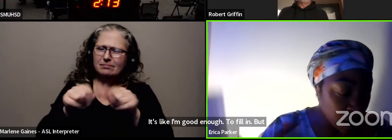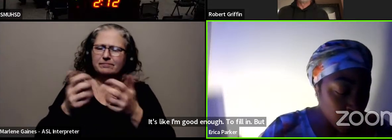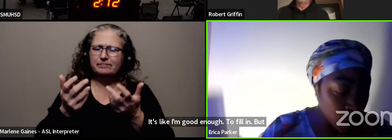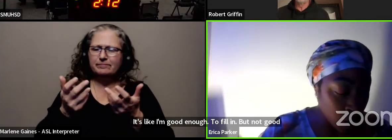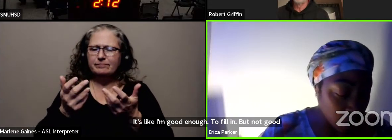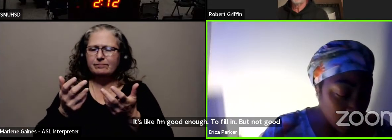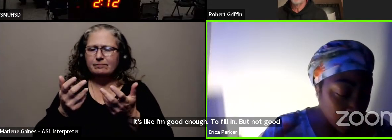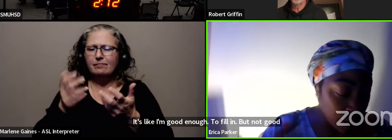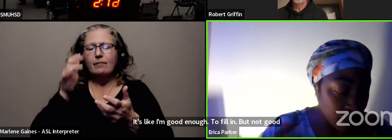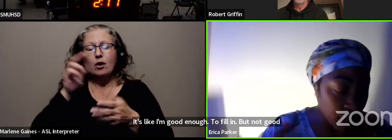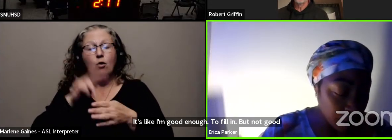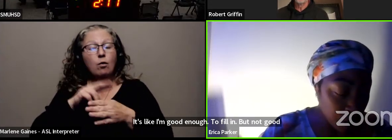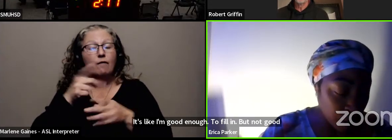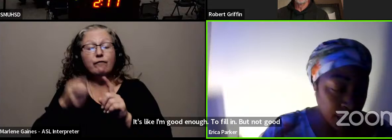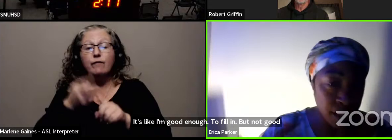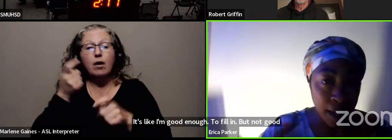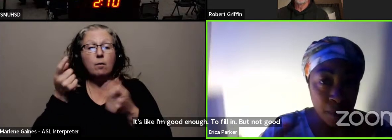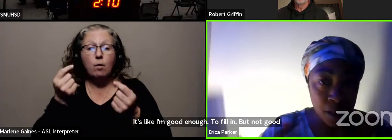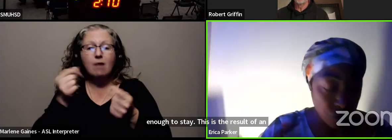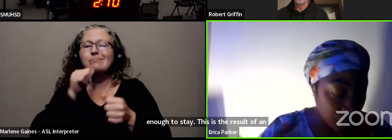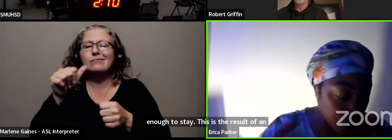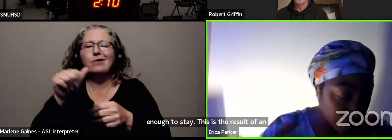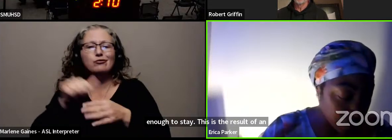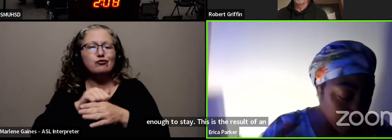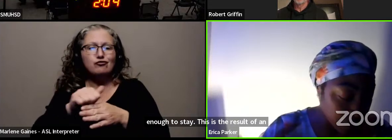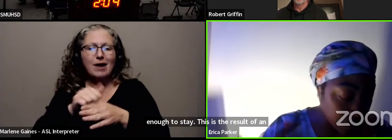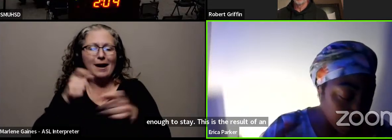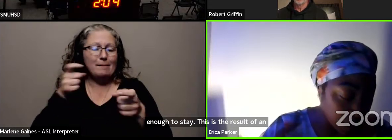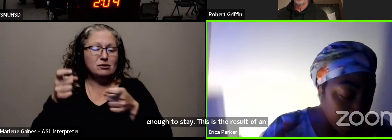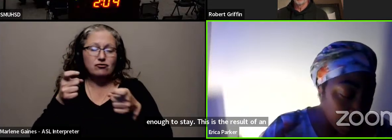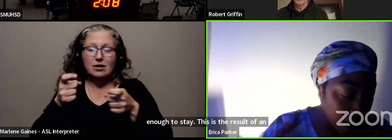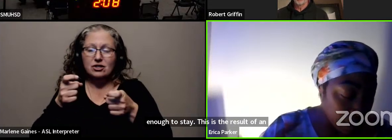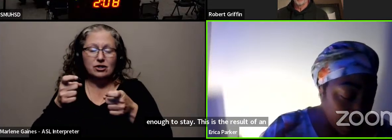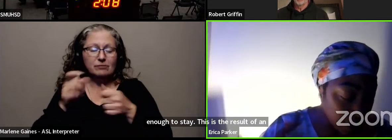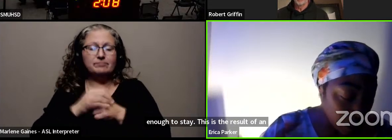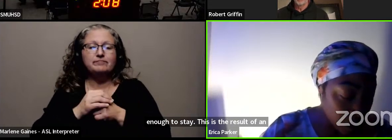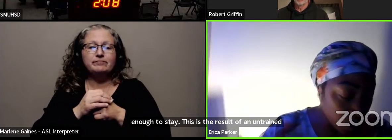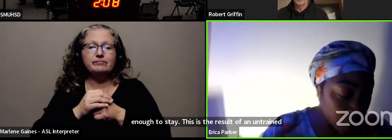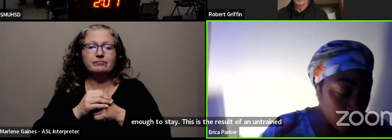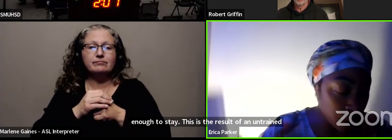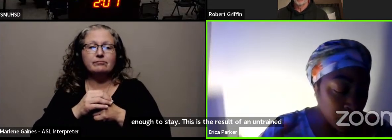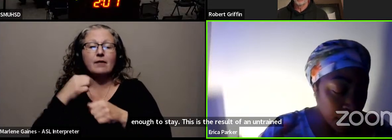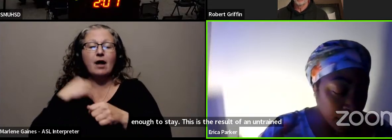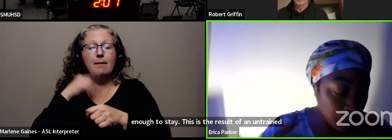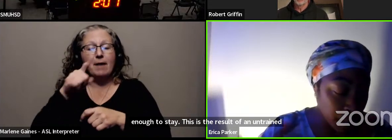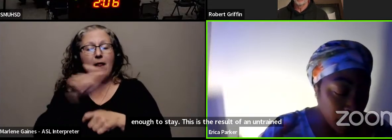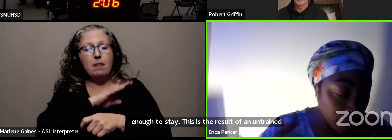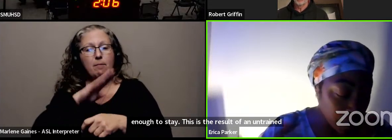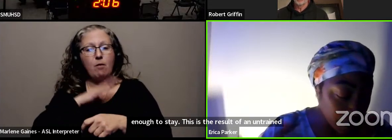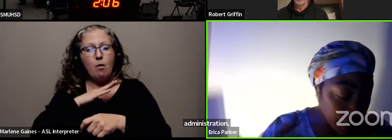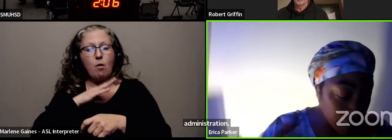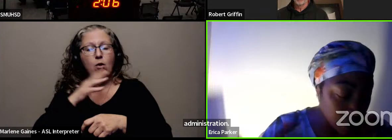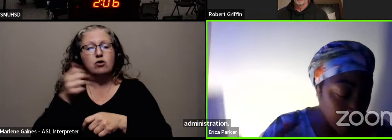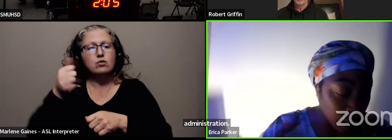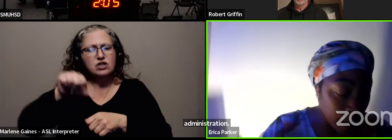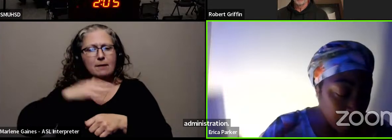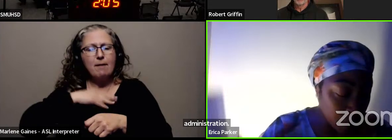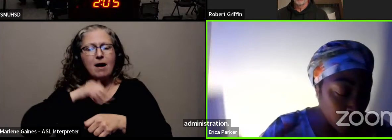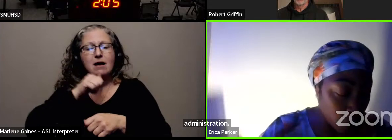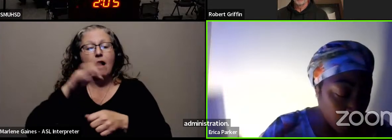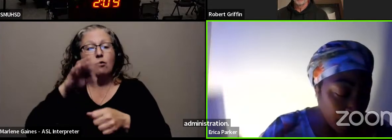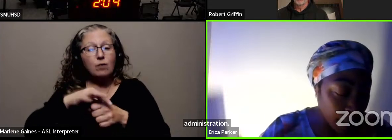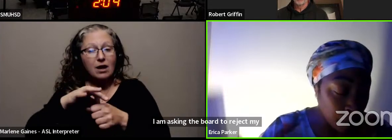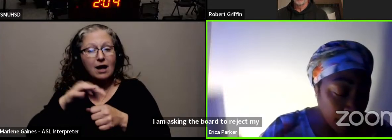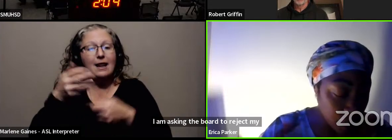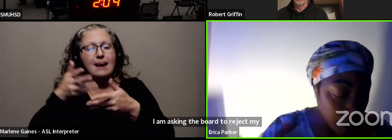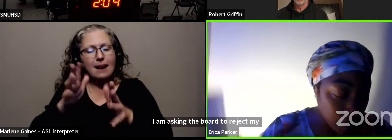This is the result of an untrained administration. I am asking the board to reject my non-reelect and allow me